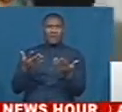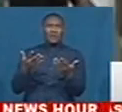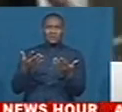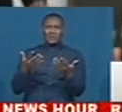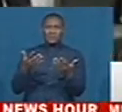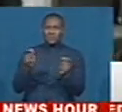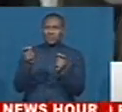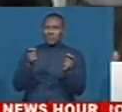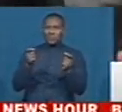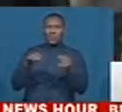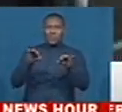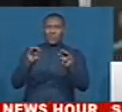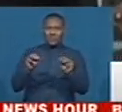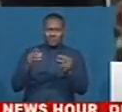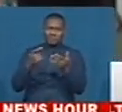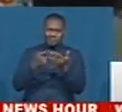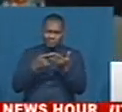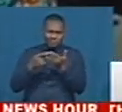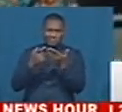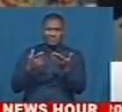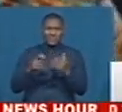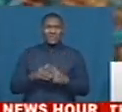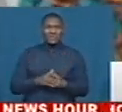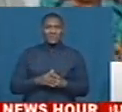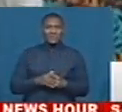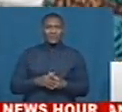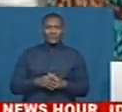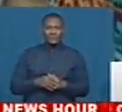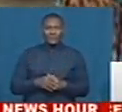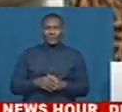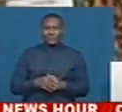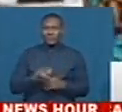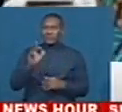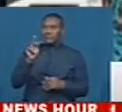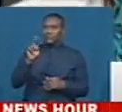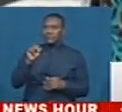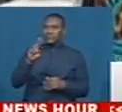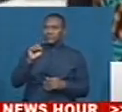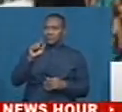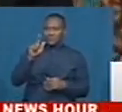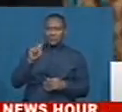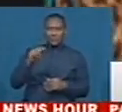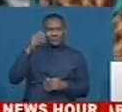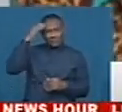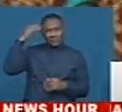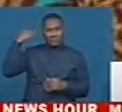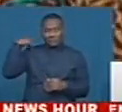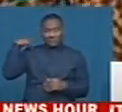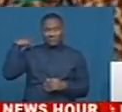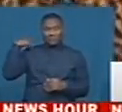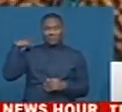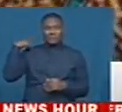to find answers to. The Dean of the Faculty Built Environment at KNUST, Professor John